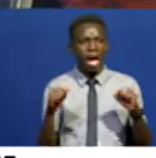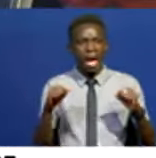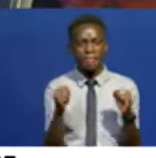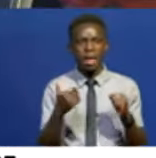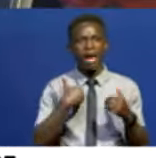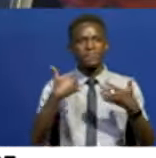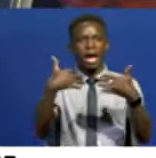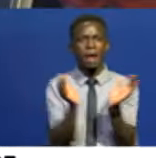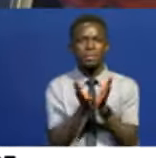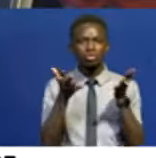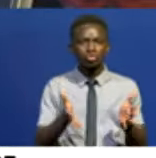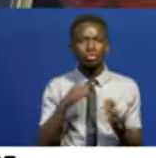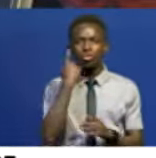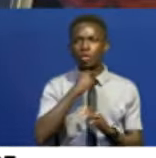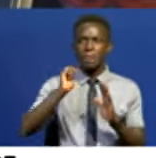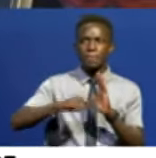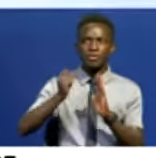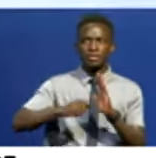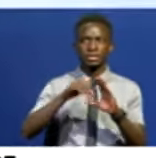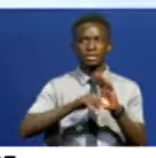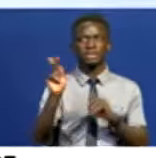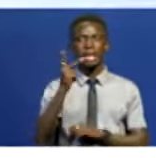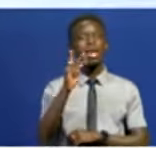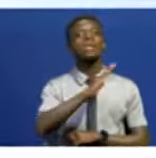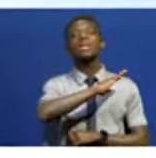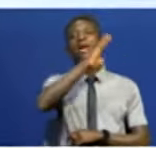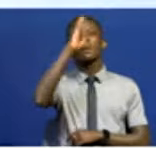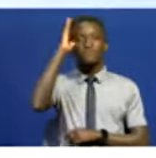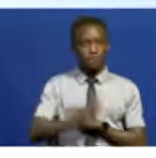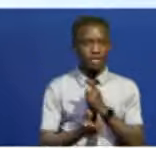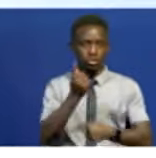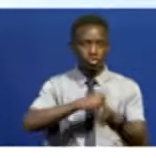been manufacturing in Kenya. They have never sold to KEMSA,